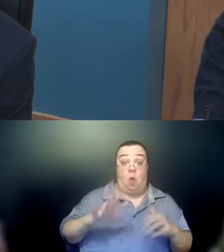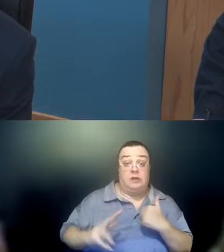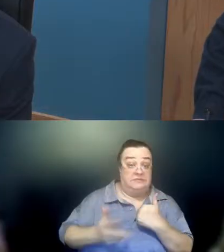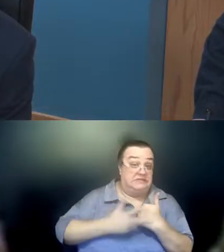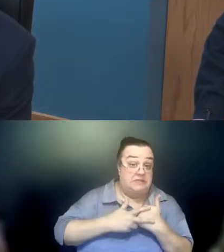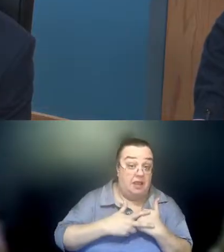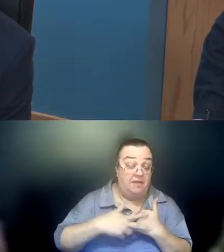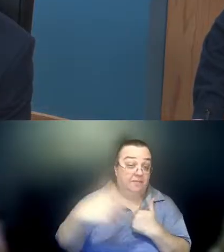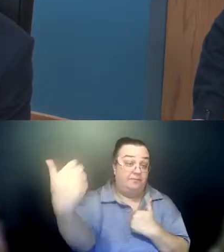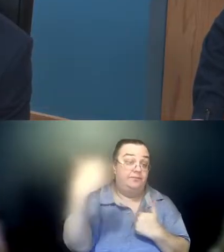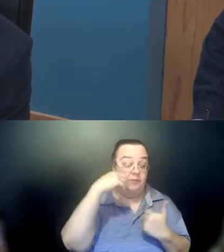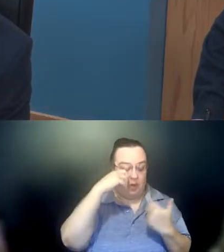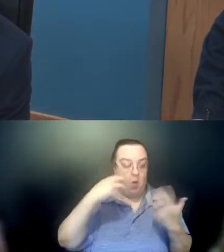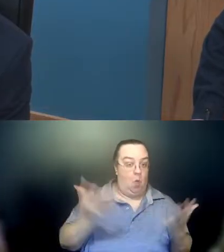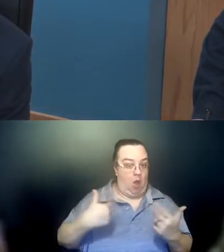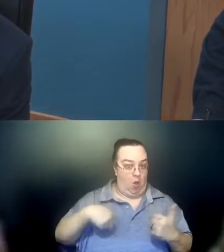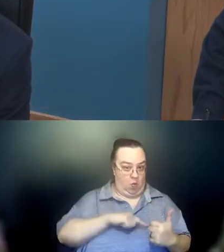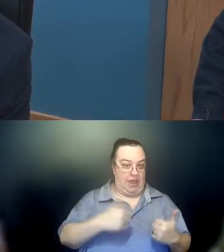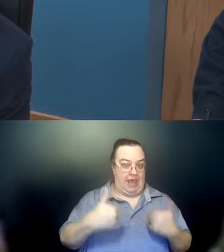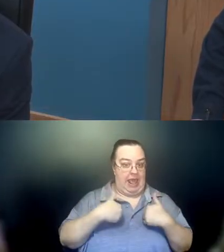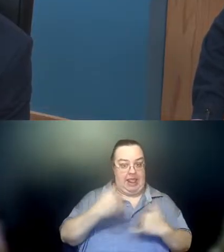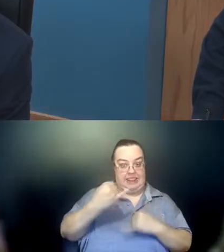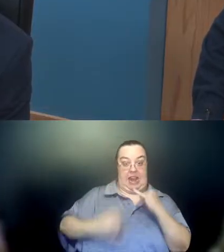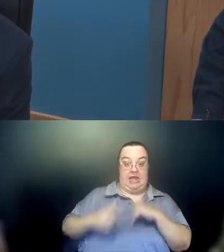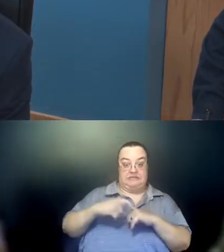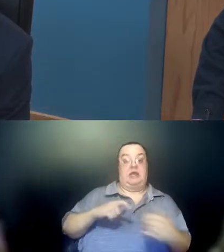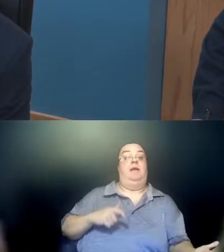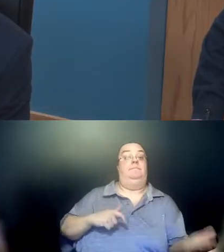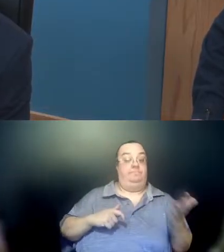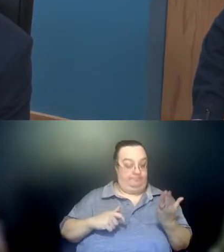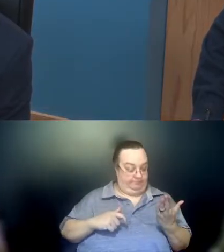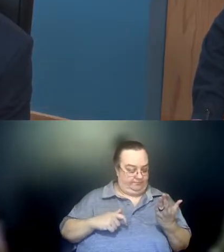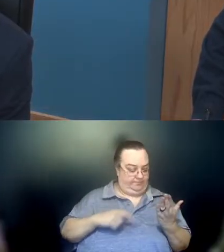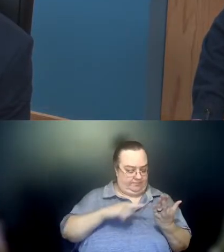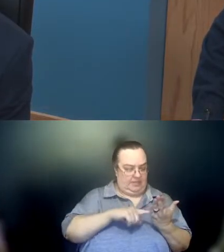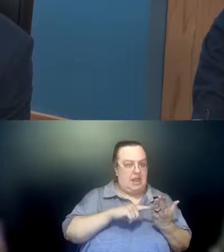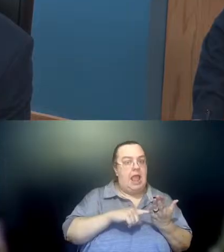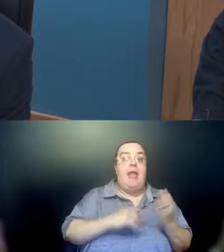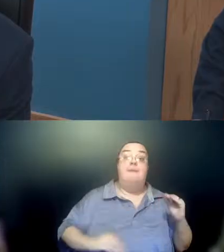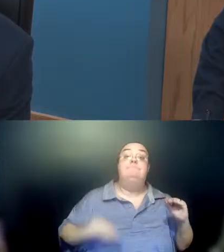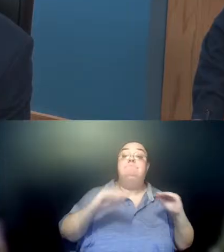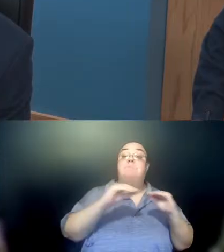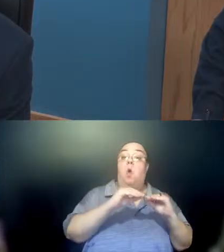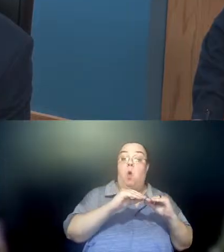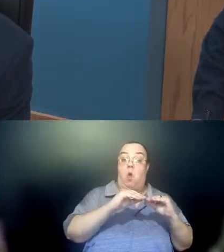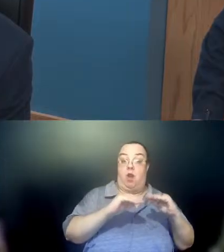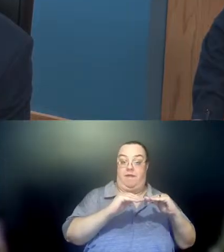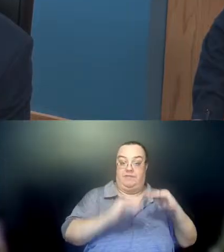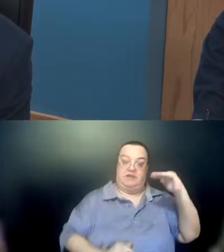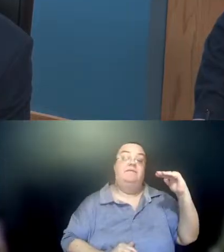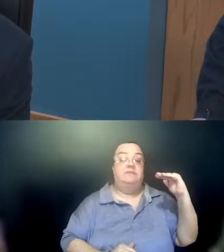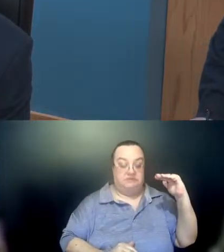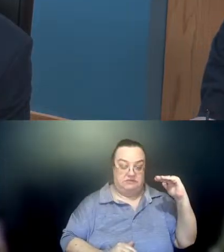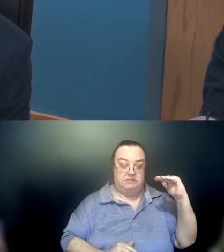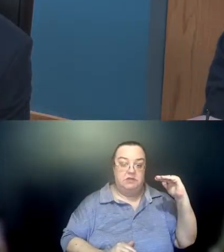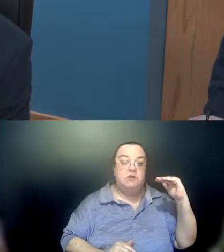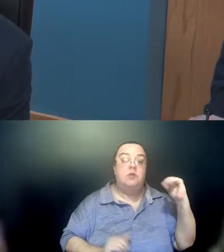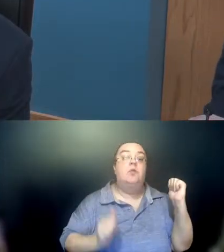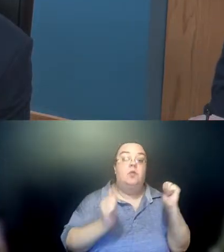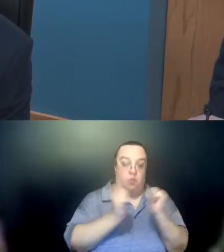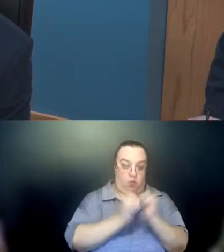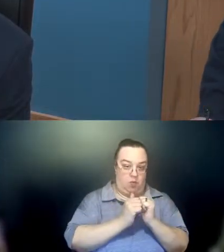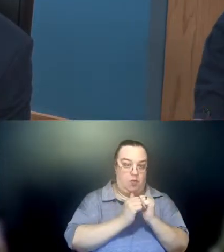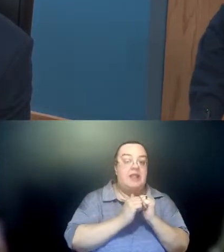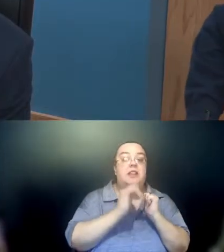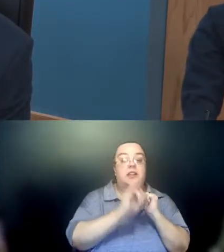we were handed last time had a greater deficit with the same